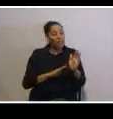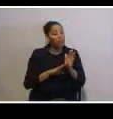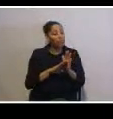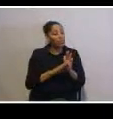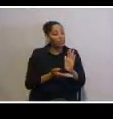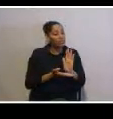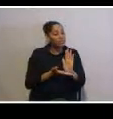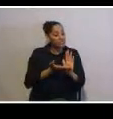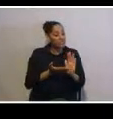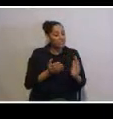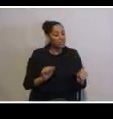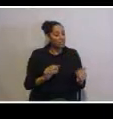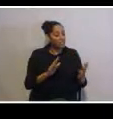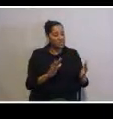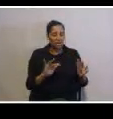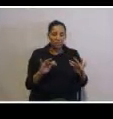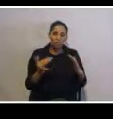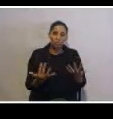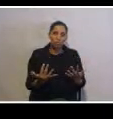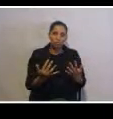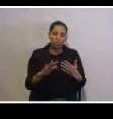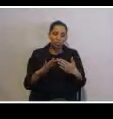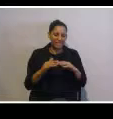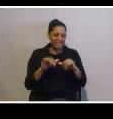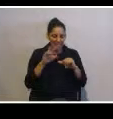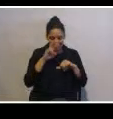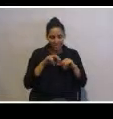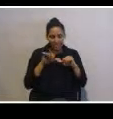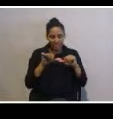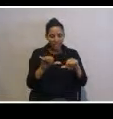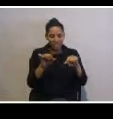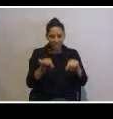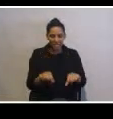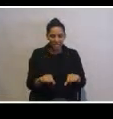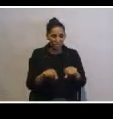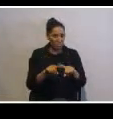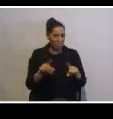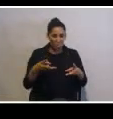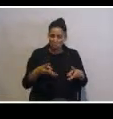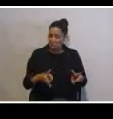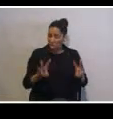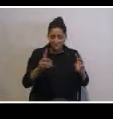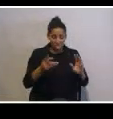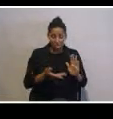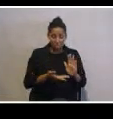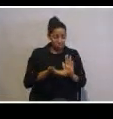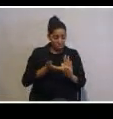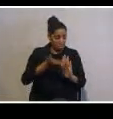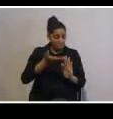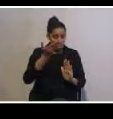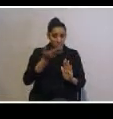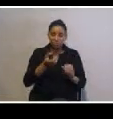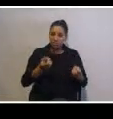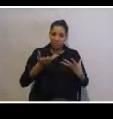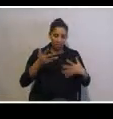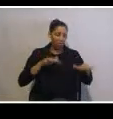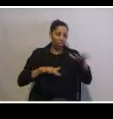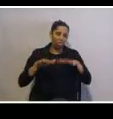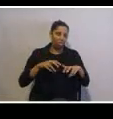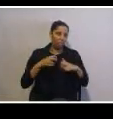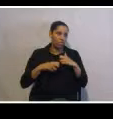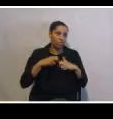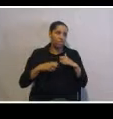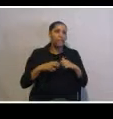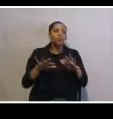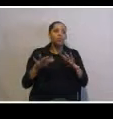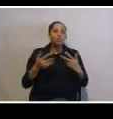be sustainable, but the manner in which they are coming is going to create quite a big problem for us. So